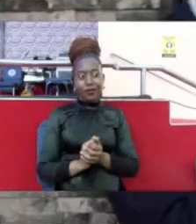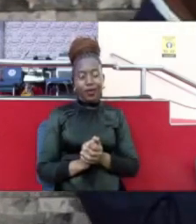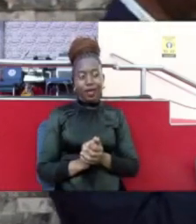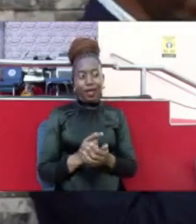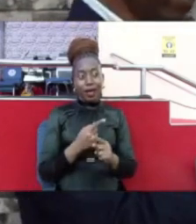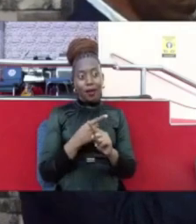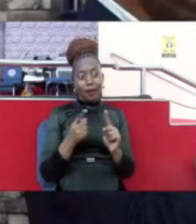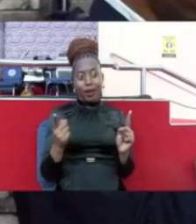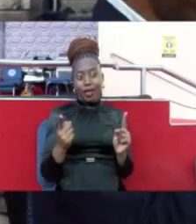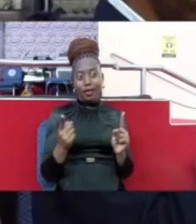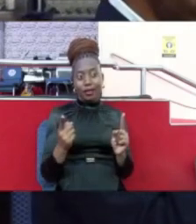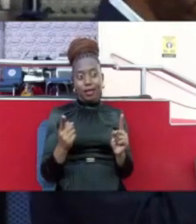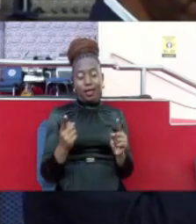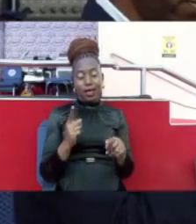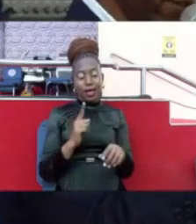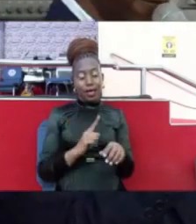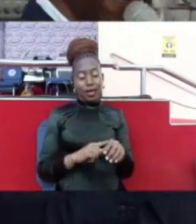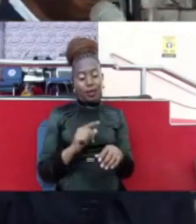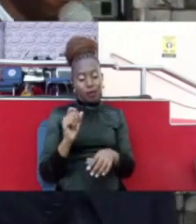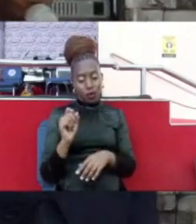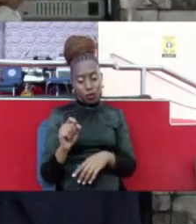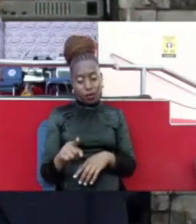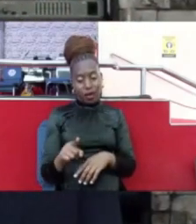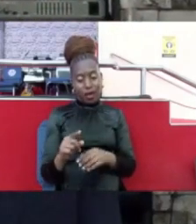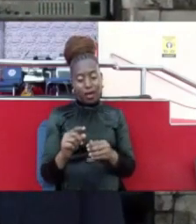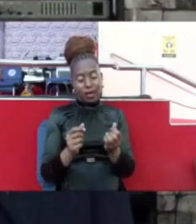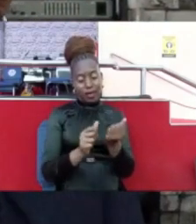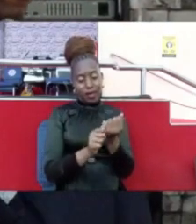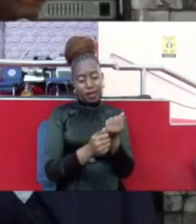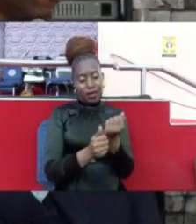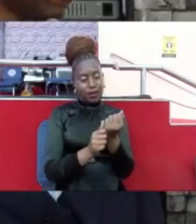when? Lakini Boni ulipanda hayo mahindi.